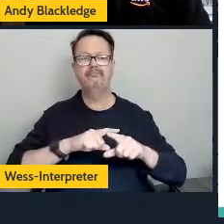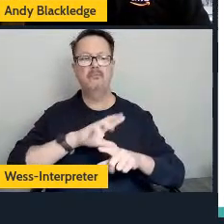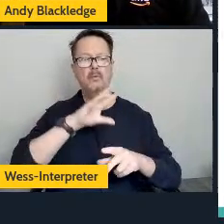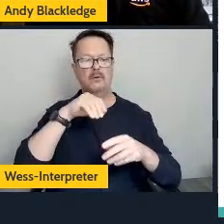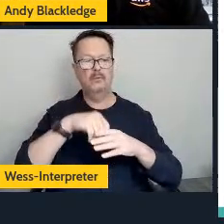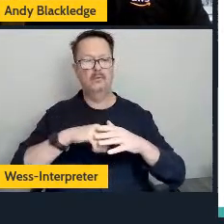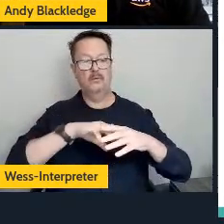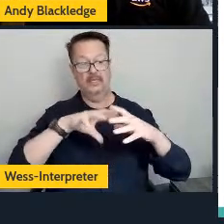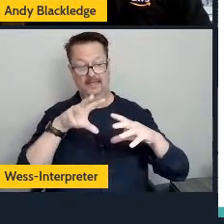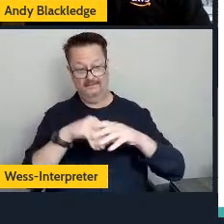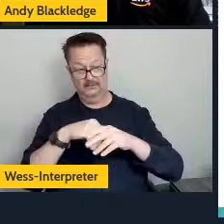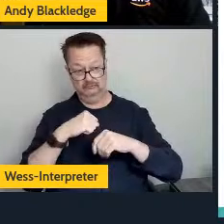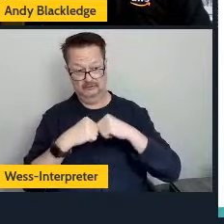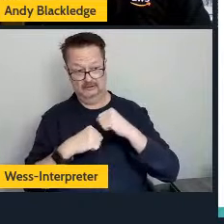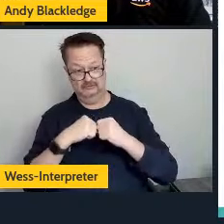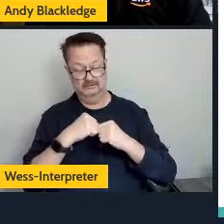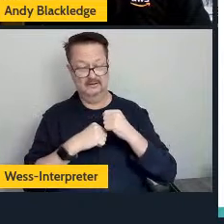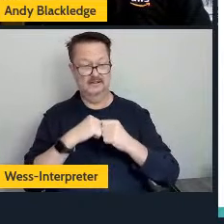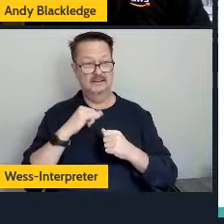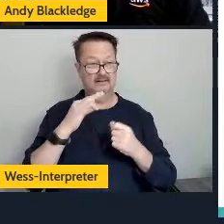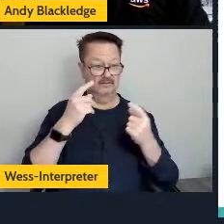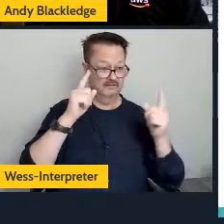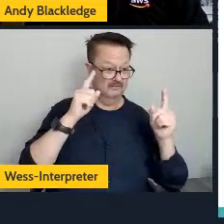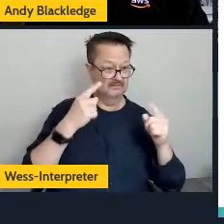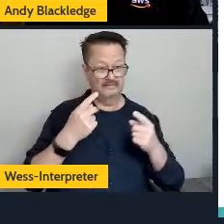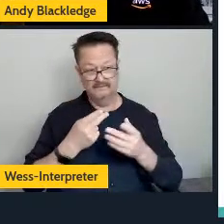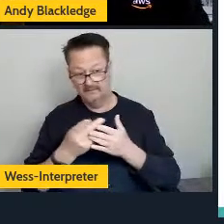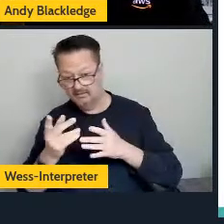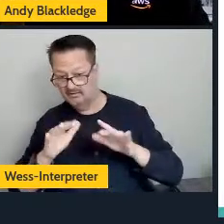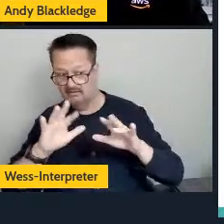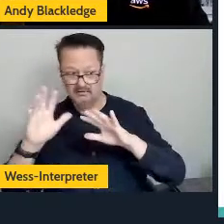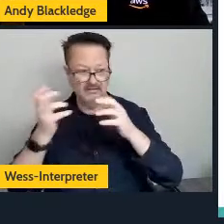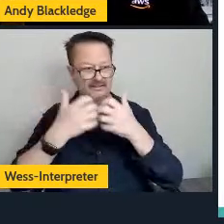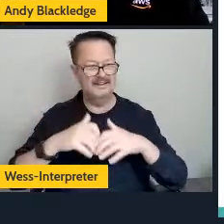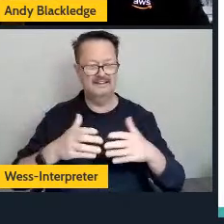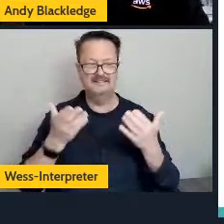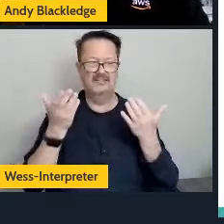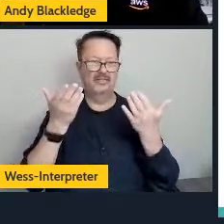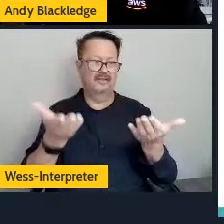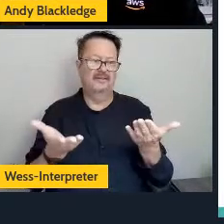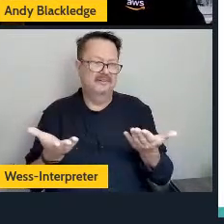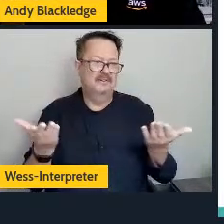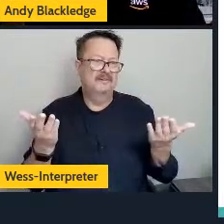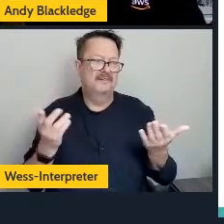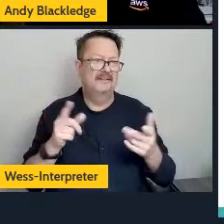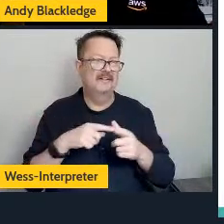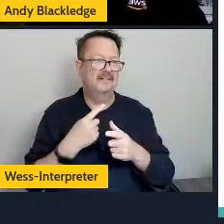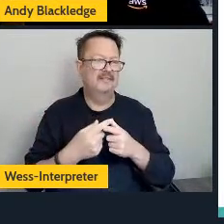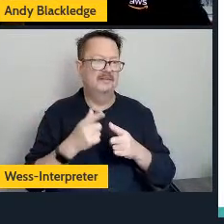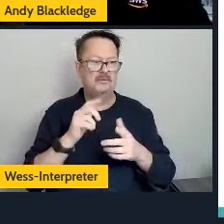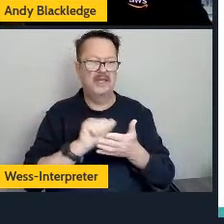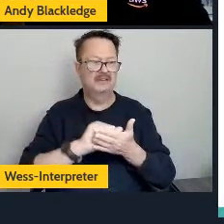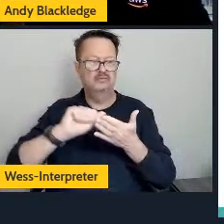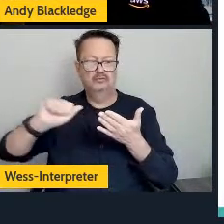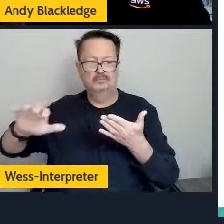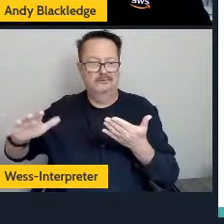want, and then if it's idle, well, it's just there. Yes. Then you can just remove it whenever you feel like